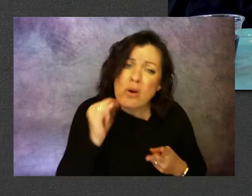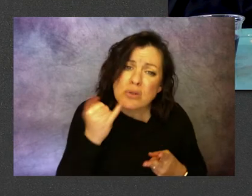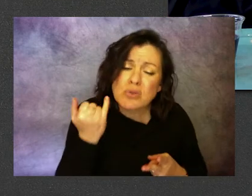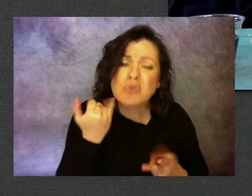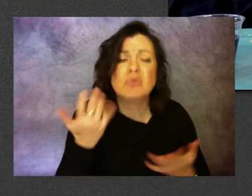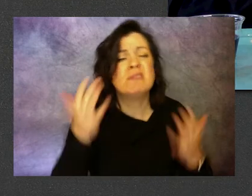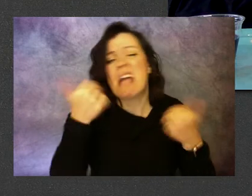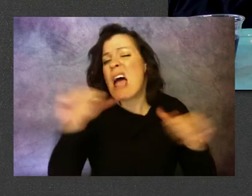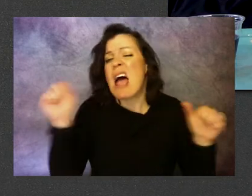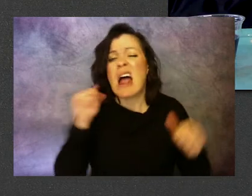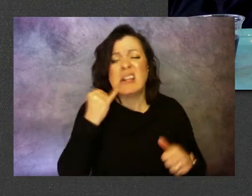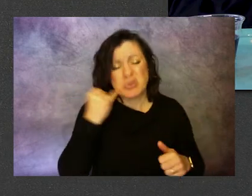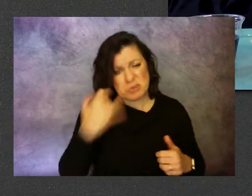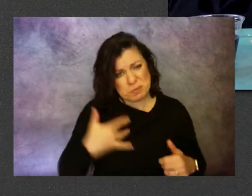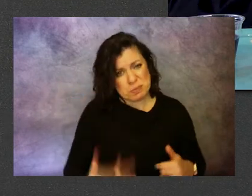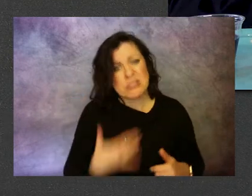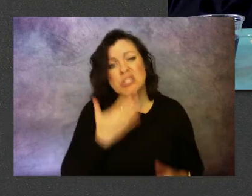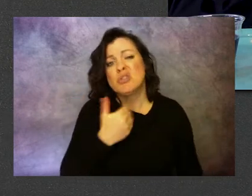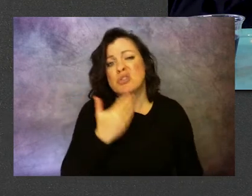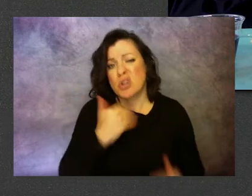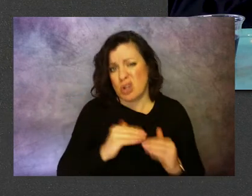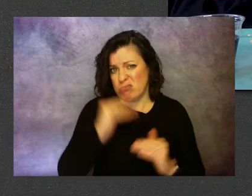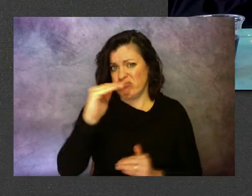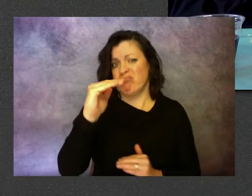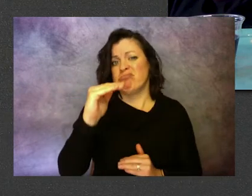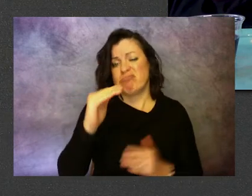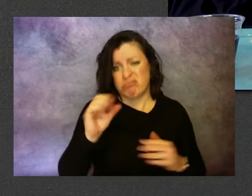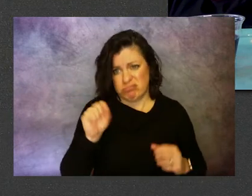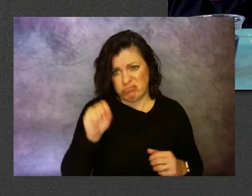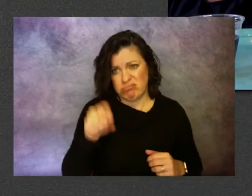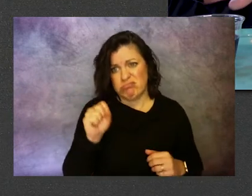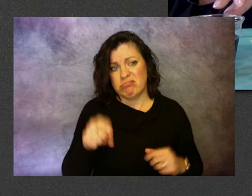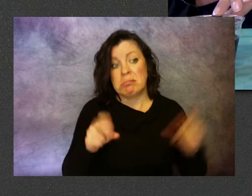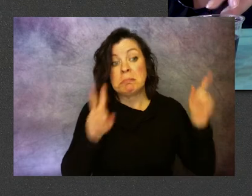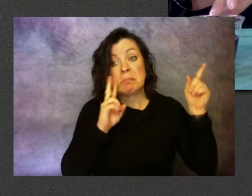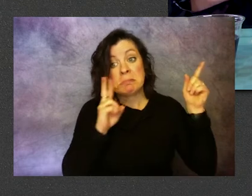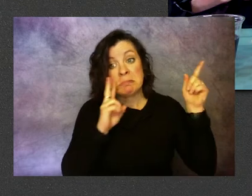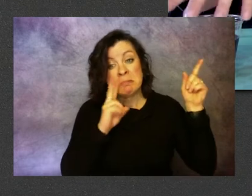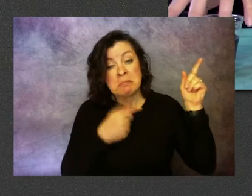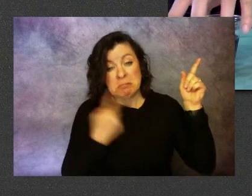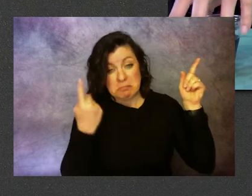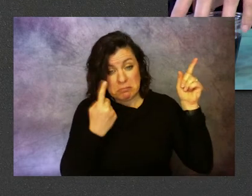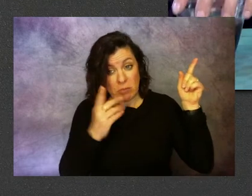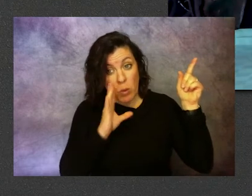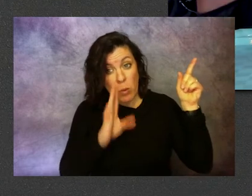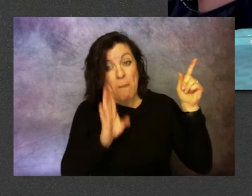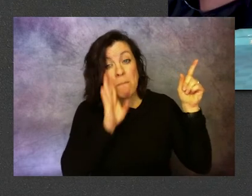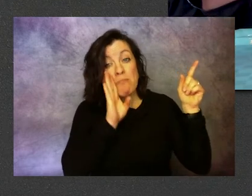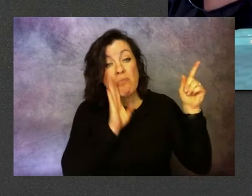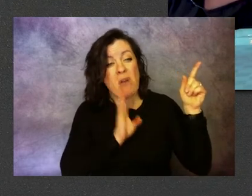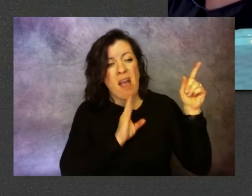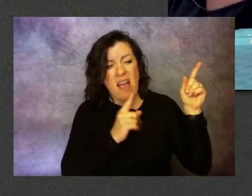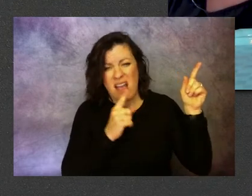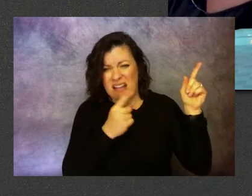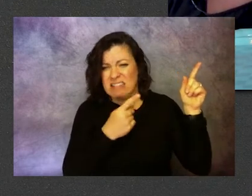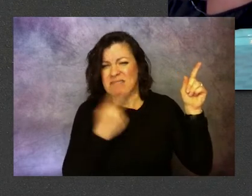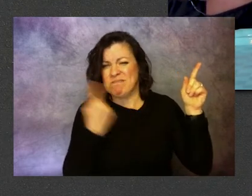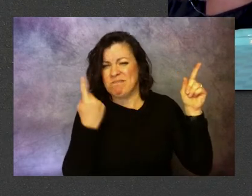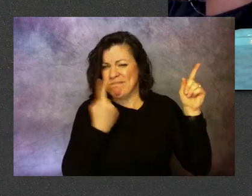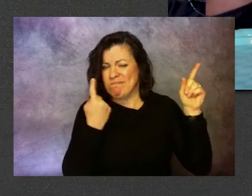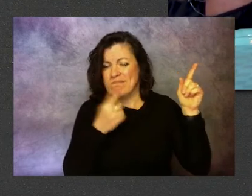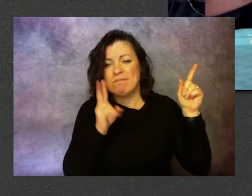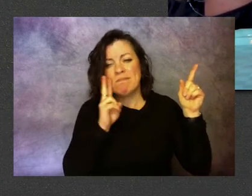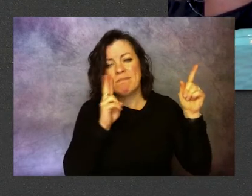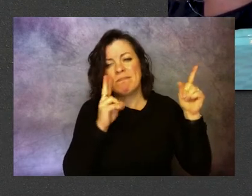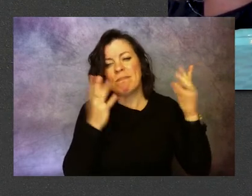kind of wondering, I noticed that this one turned brown. This one looks very dark too. It's actually